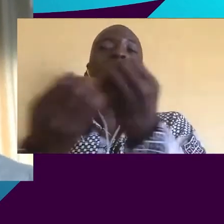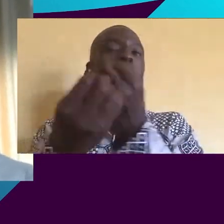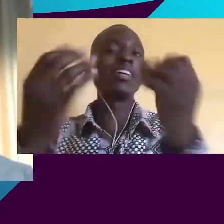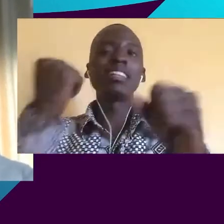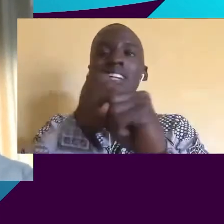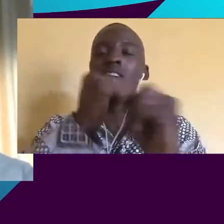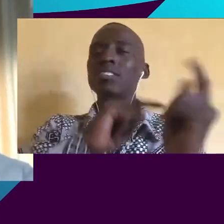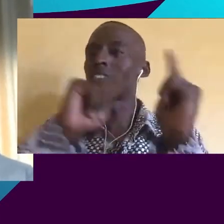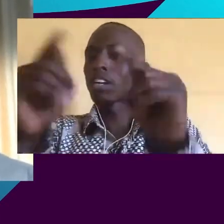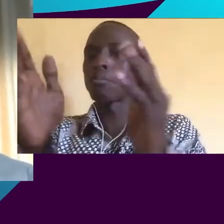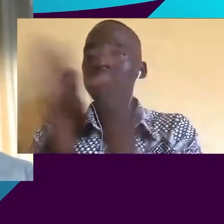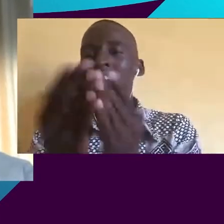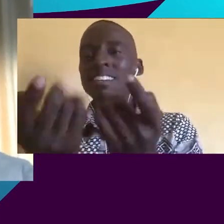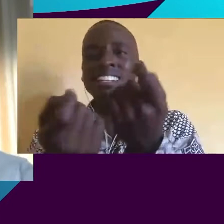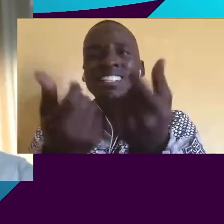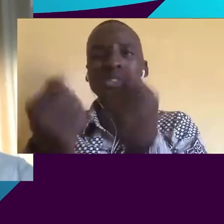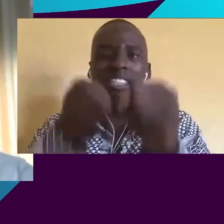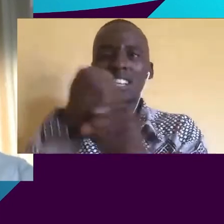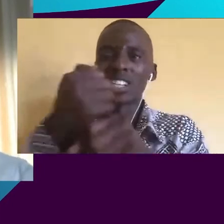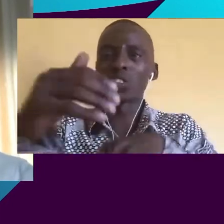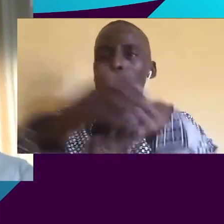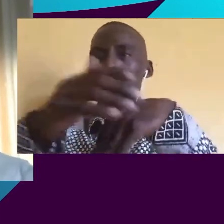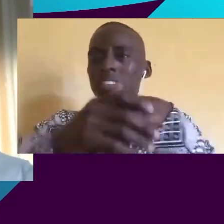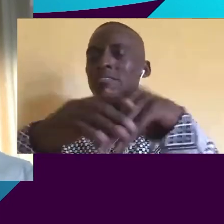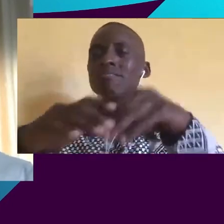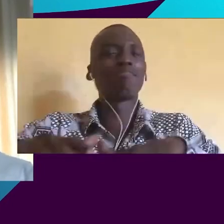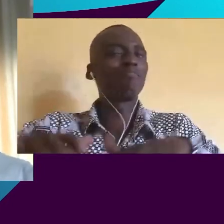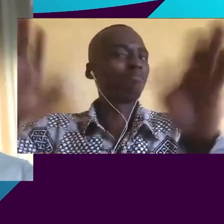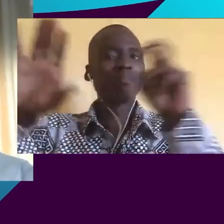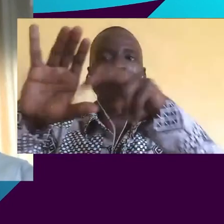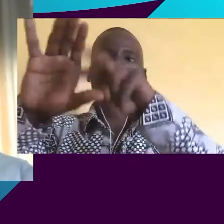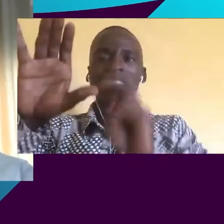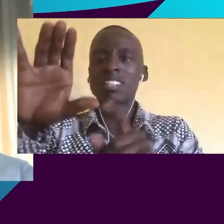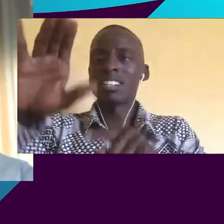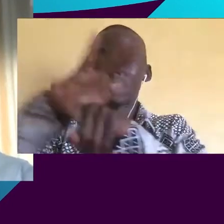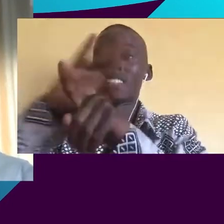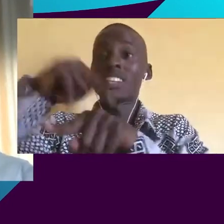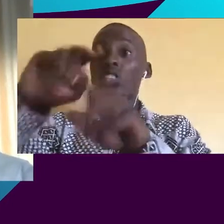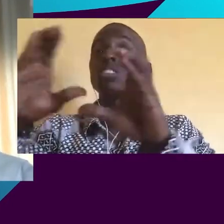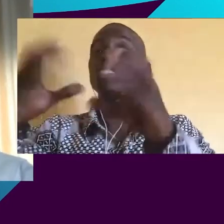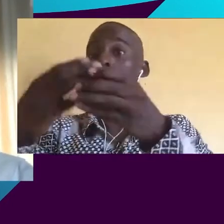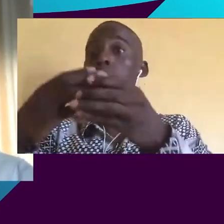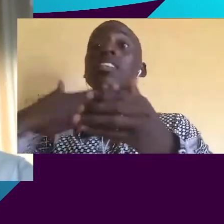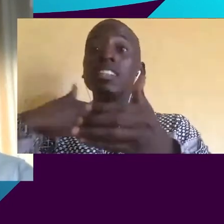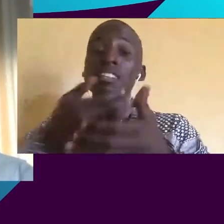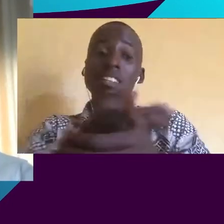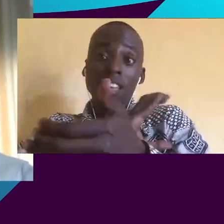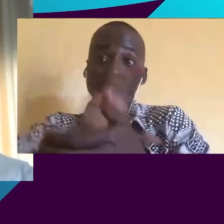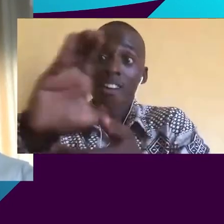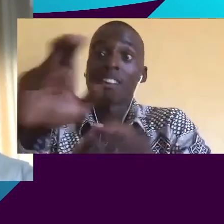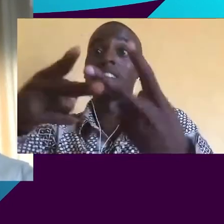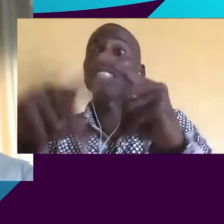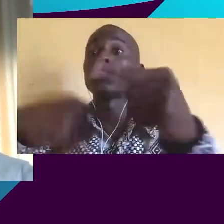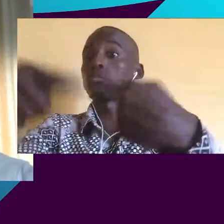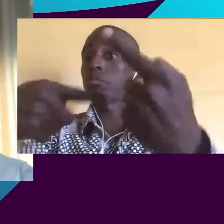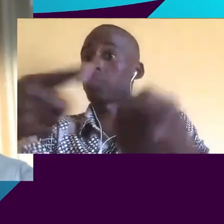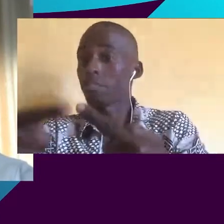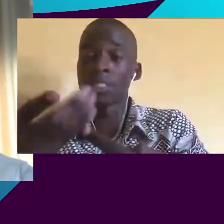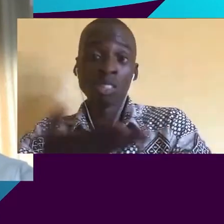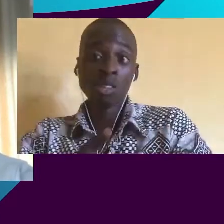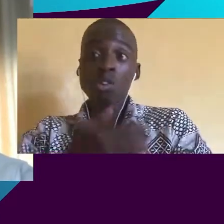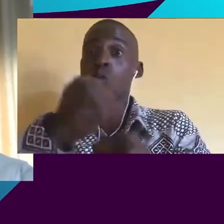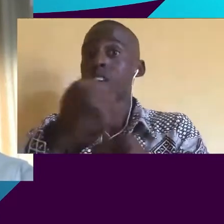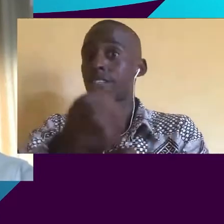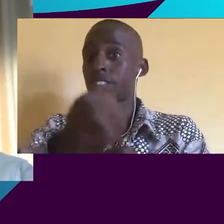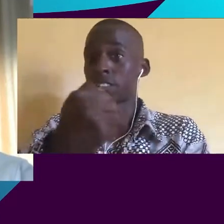little years of playing, the girl has gone to the national team. And then maybe the career starts from there. We have girls who have gone to the